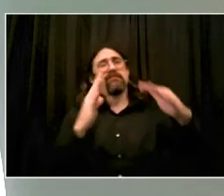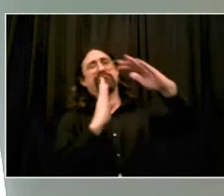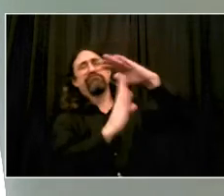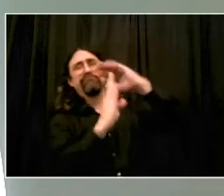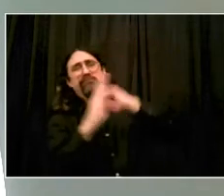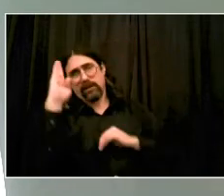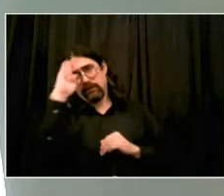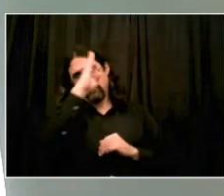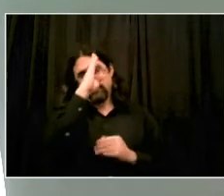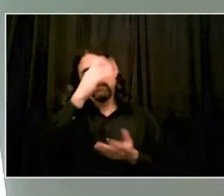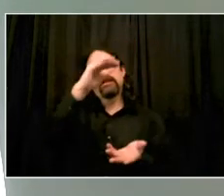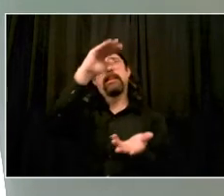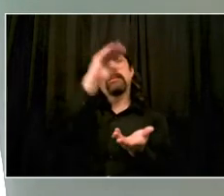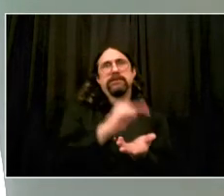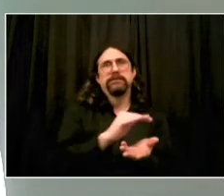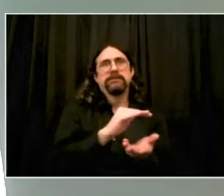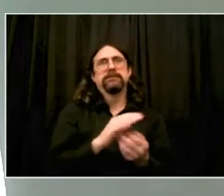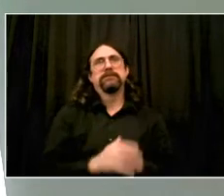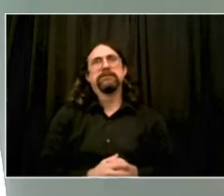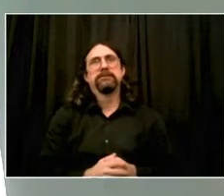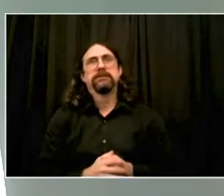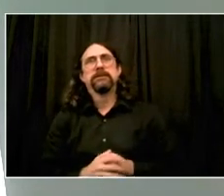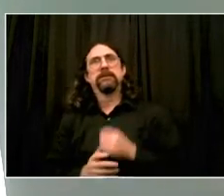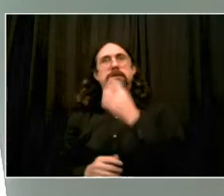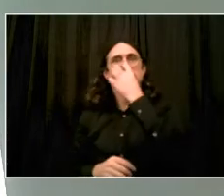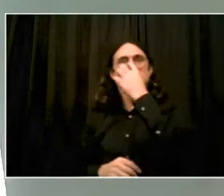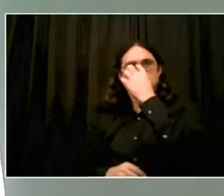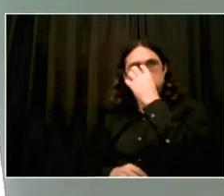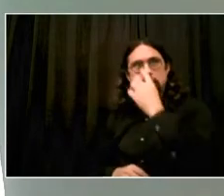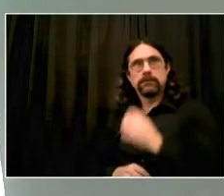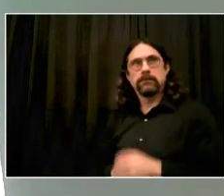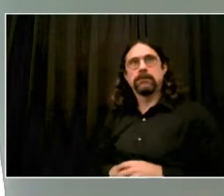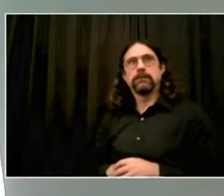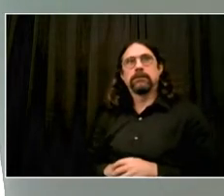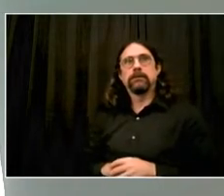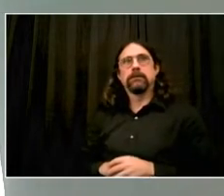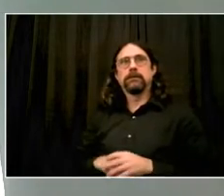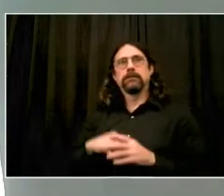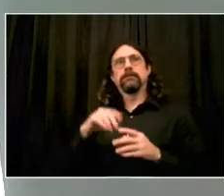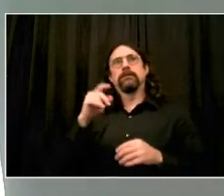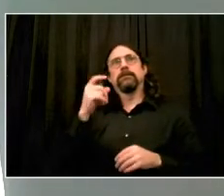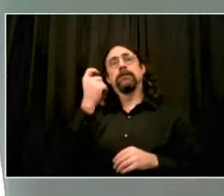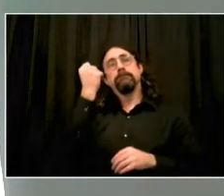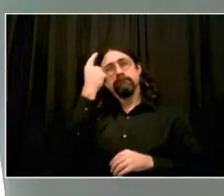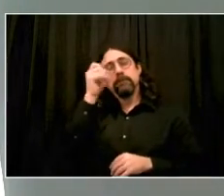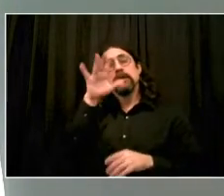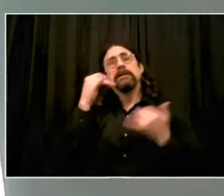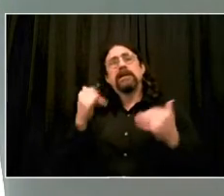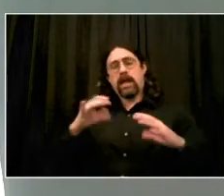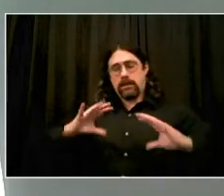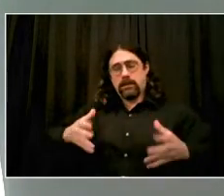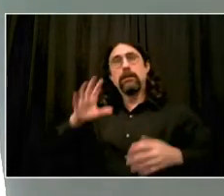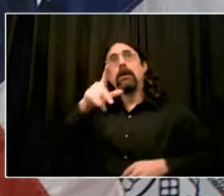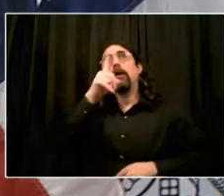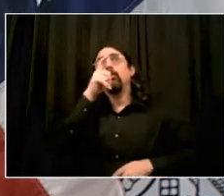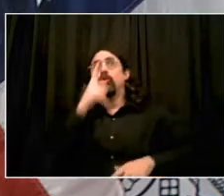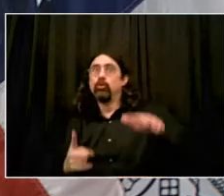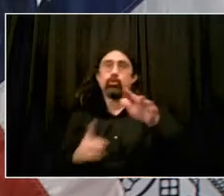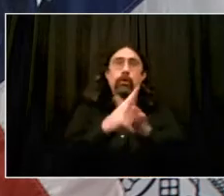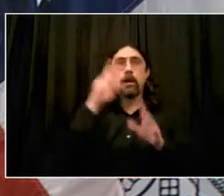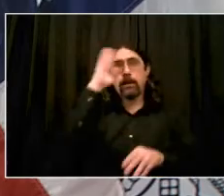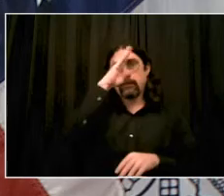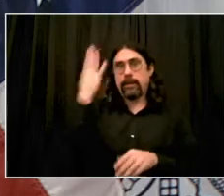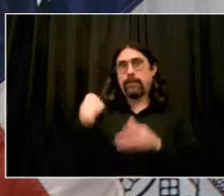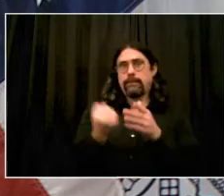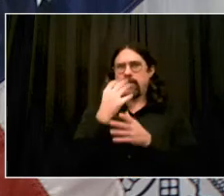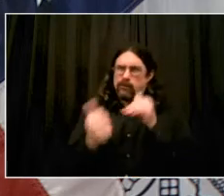severe underlying conditions. So it is very important to heed the guidance that Commissioner Choksi announced yesterday. Thank you. Well, listen, as